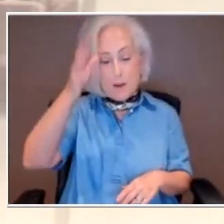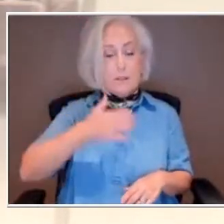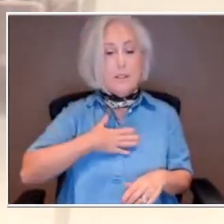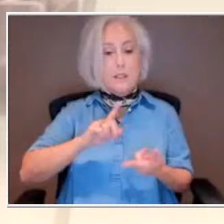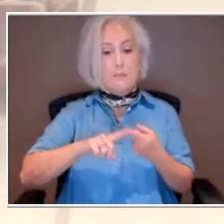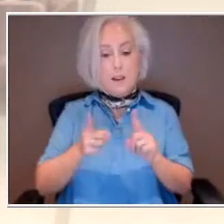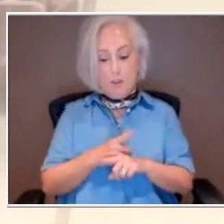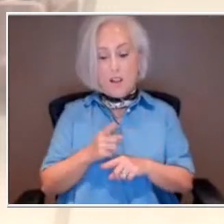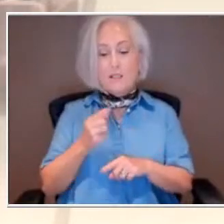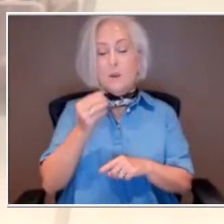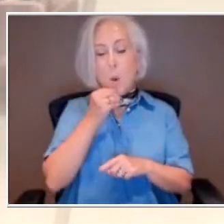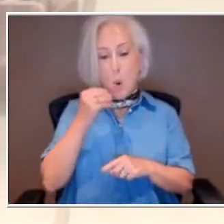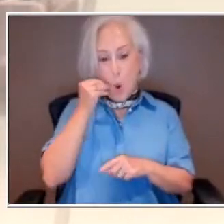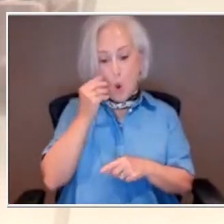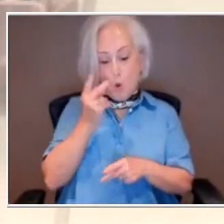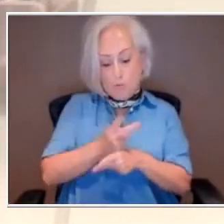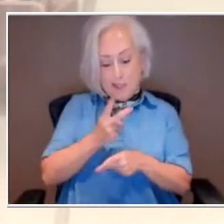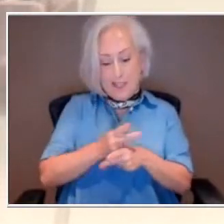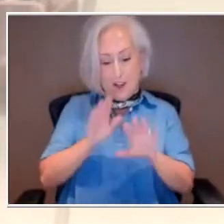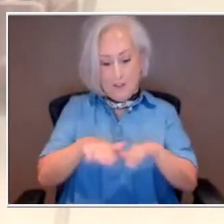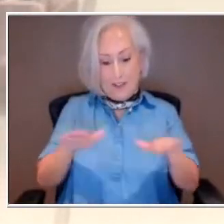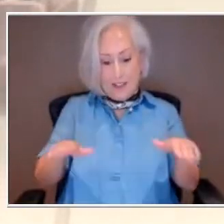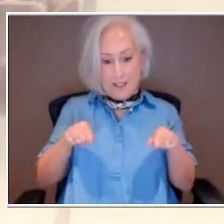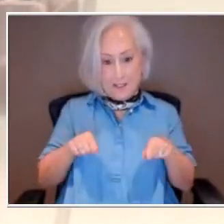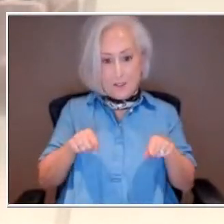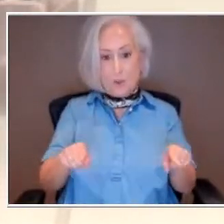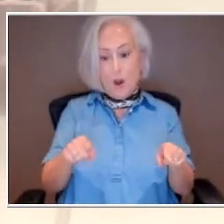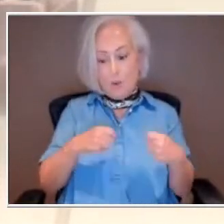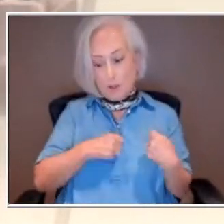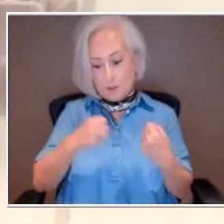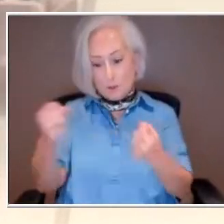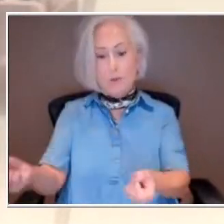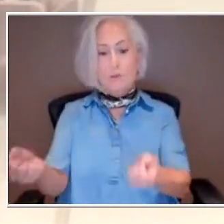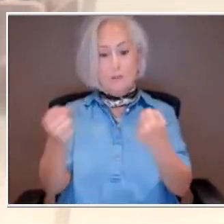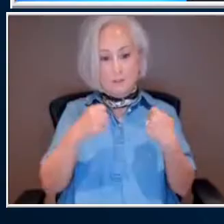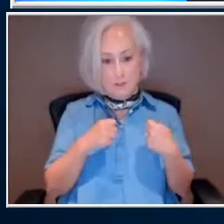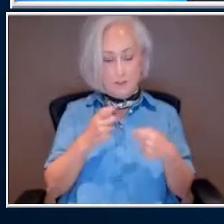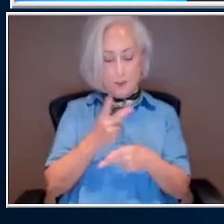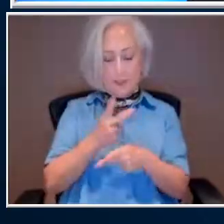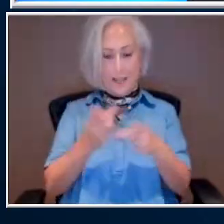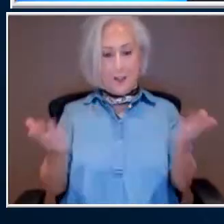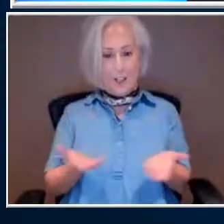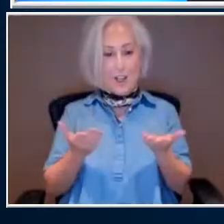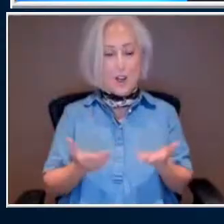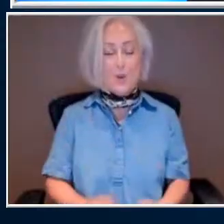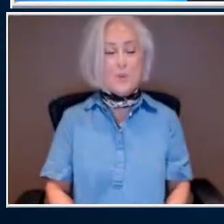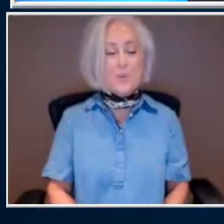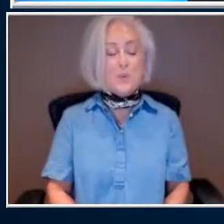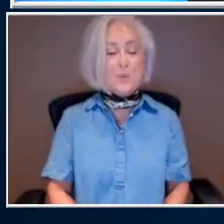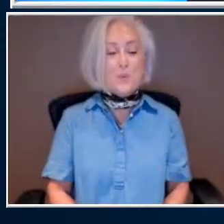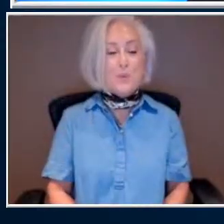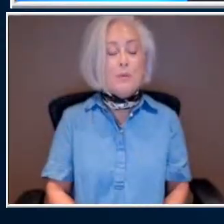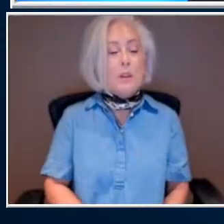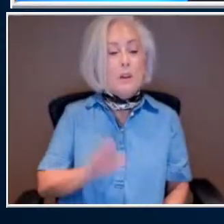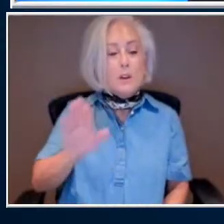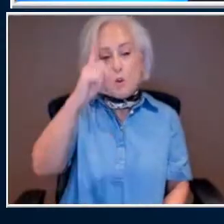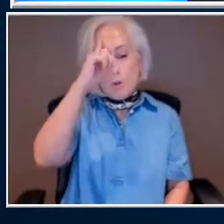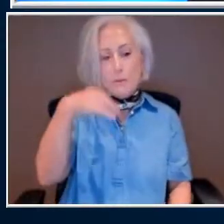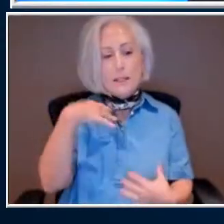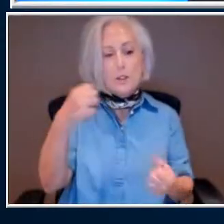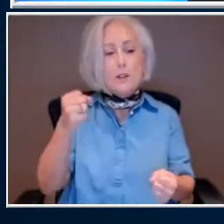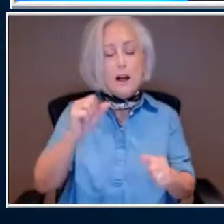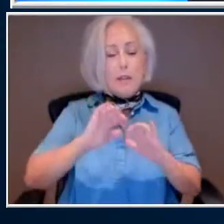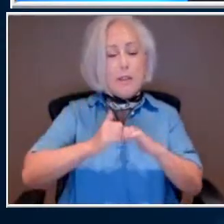back at home that have been taking care of our kids while we've been gone so I can get my care. How has your mental health